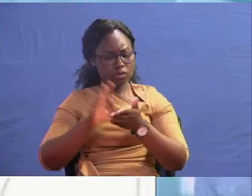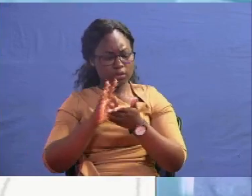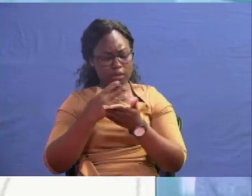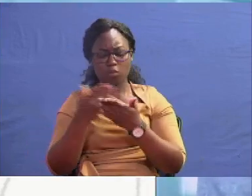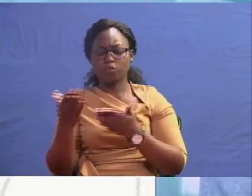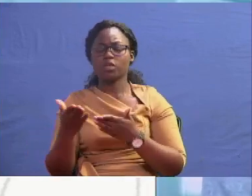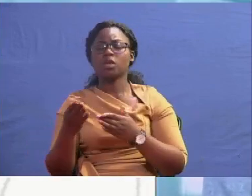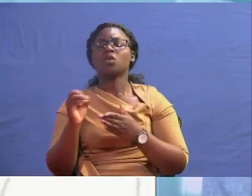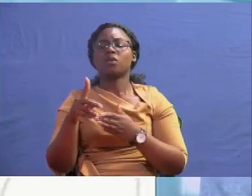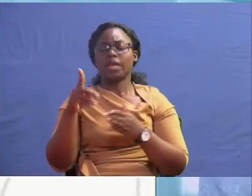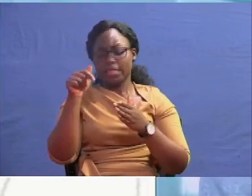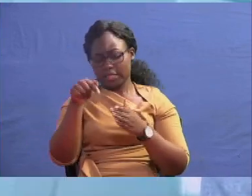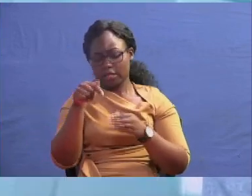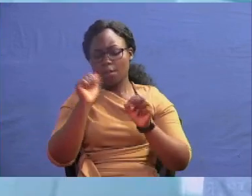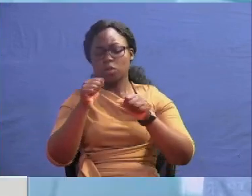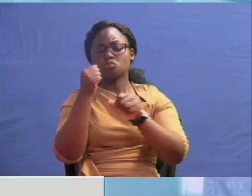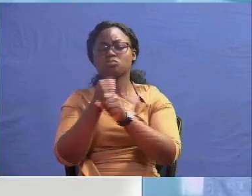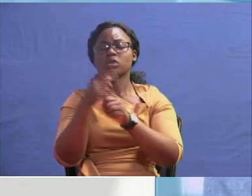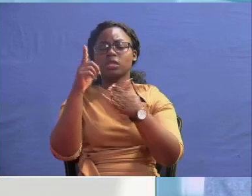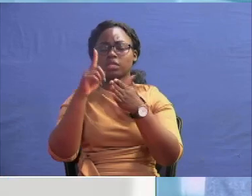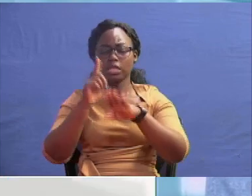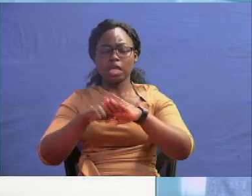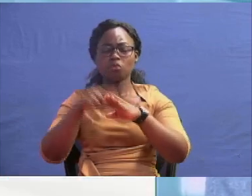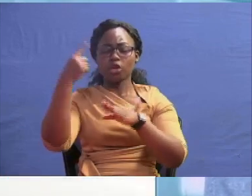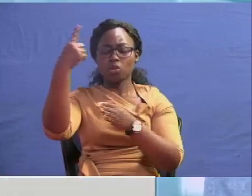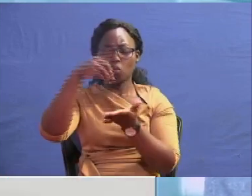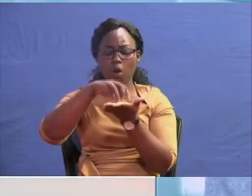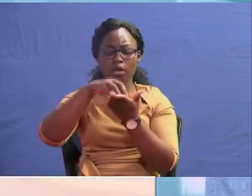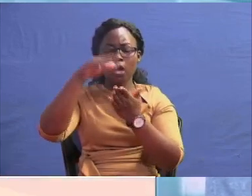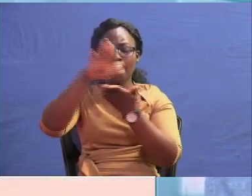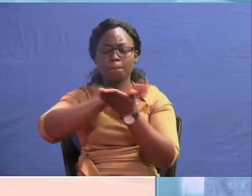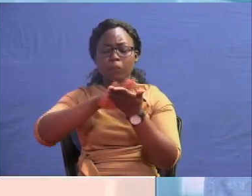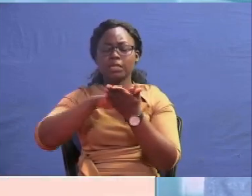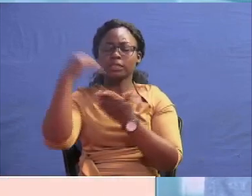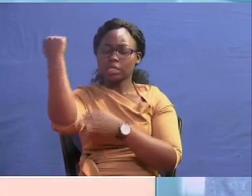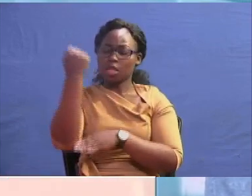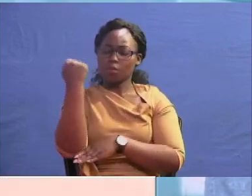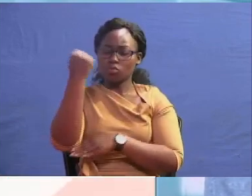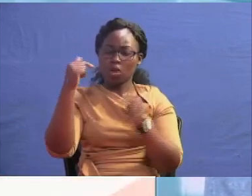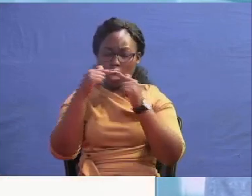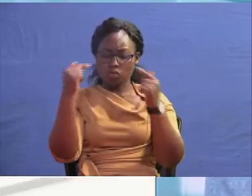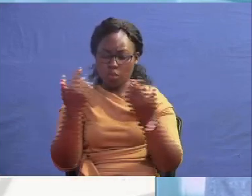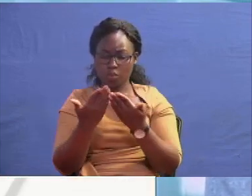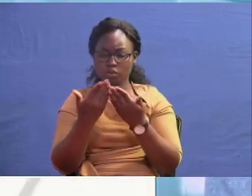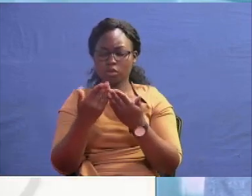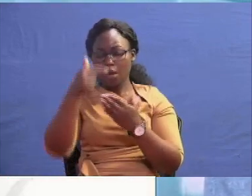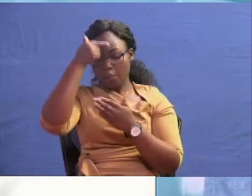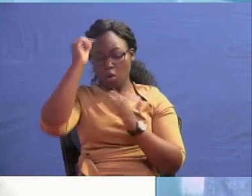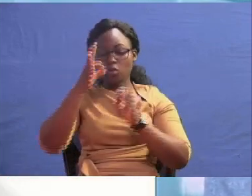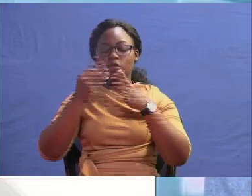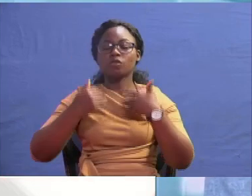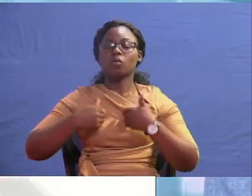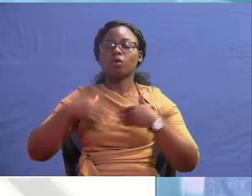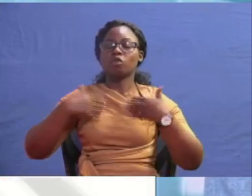would happen when you award positions based on political tokenship as opposed to merit, because if you have people you